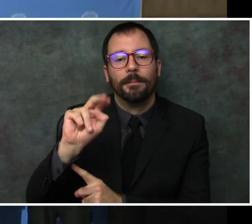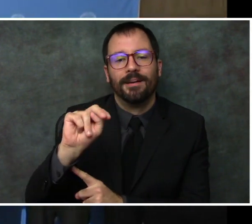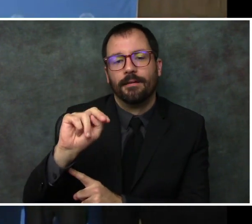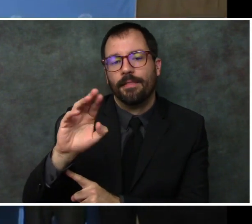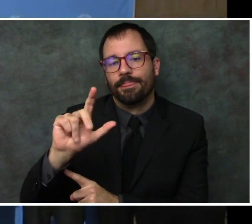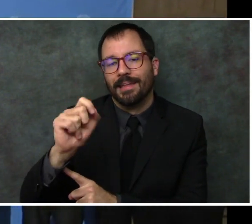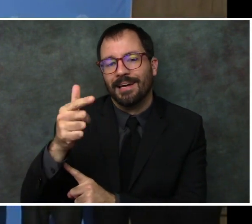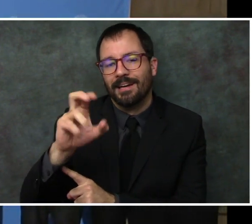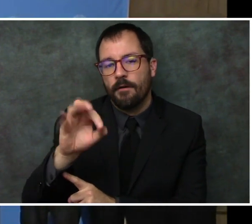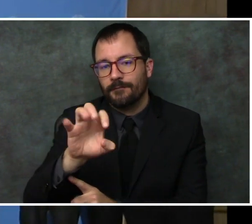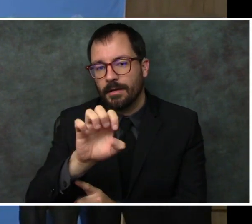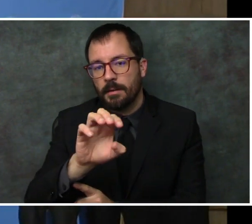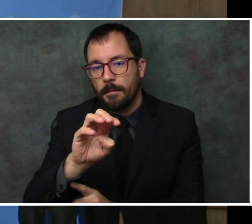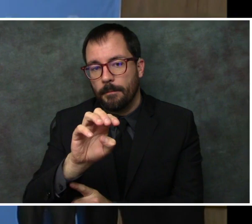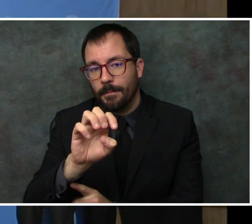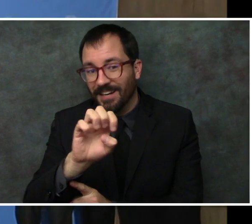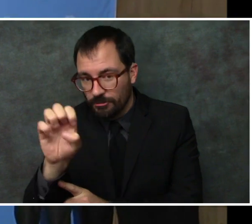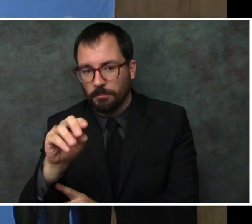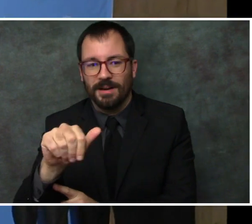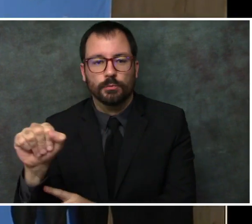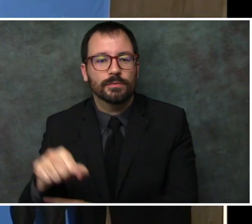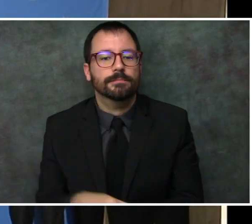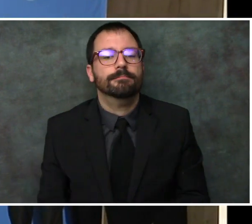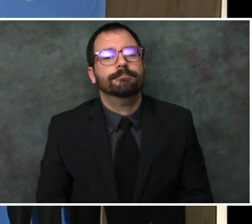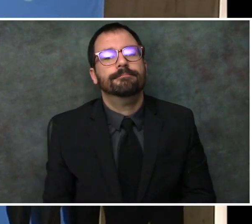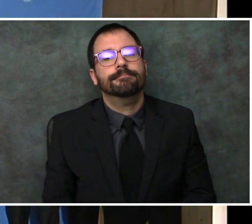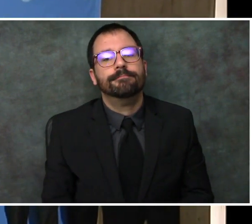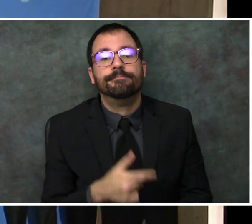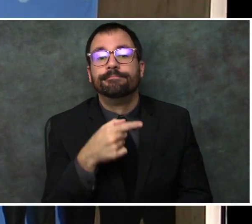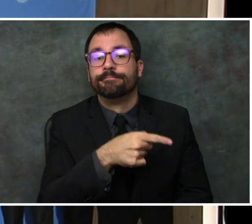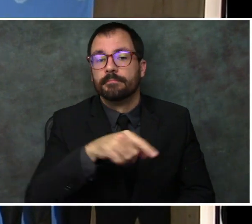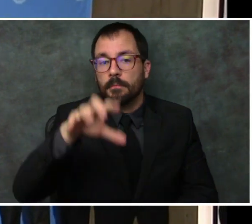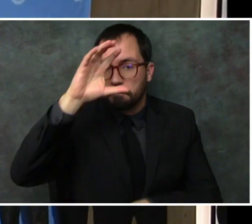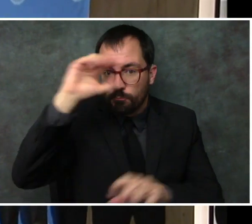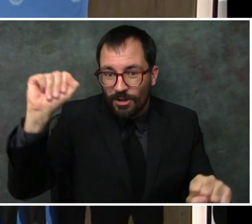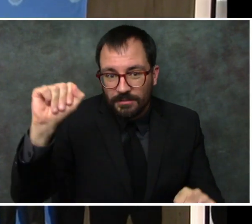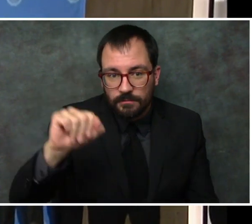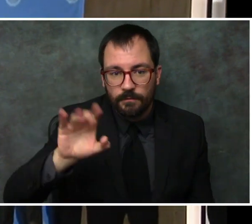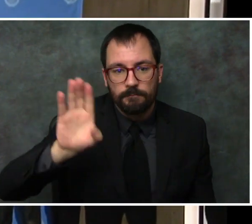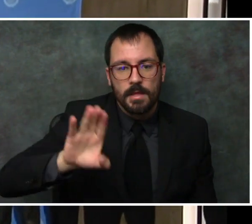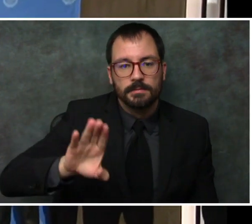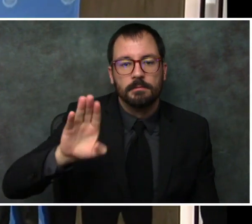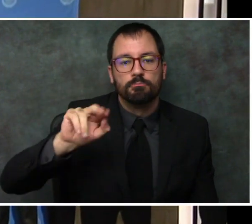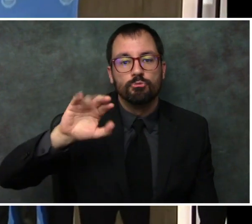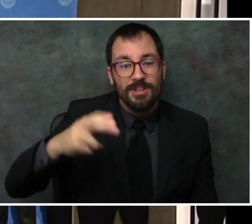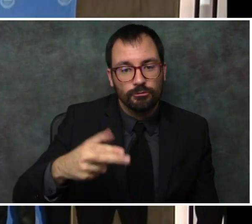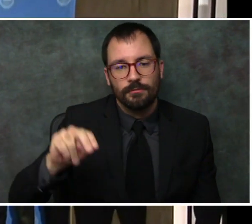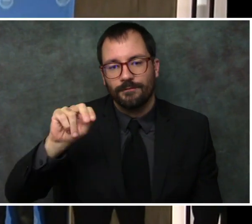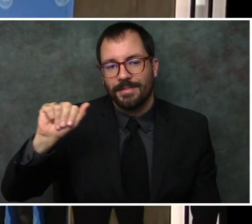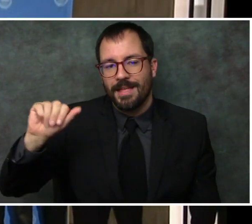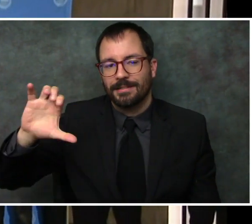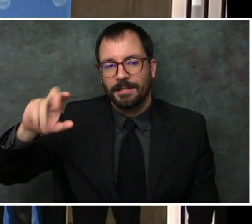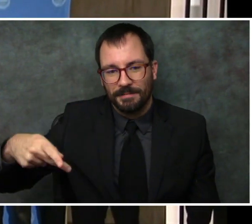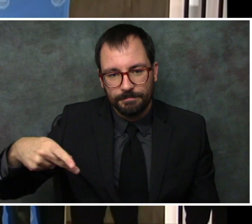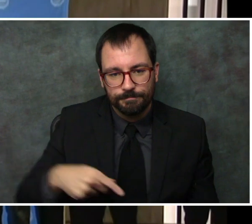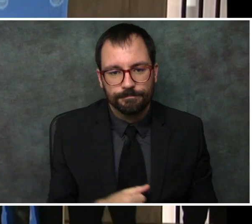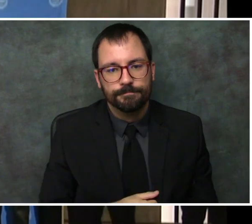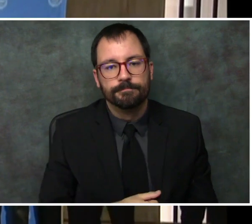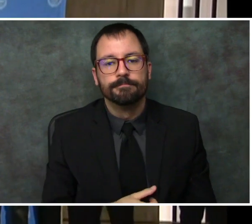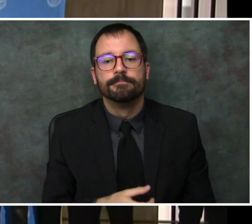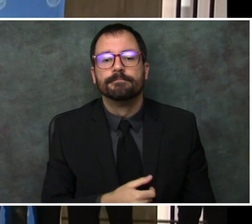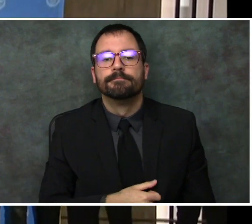Sullivan, President of the Boston branch of the NAACP. Darren Howell, President, Drive Boston